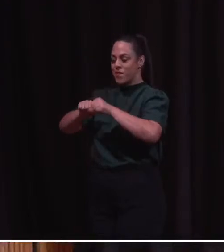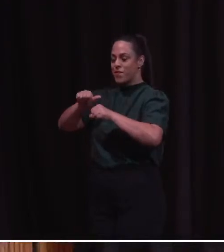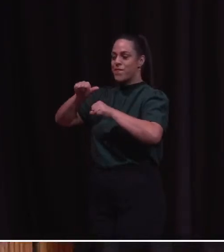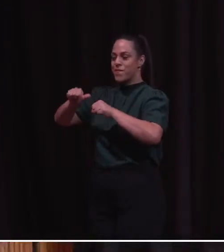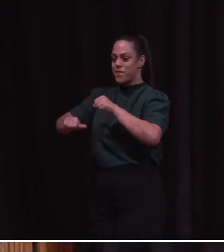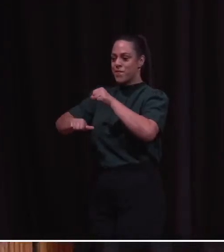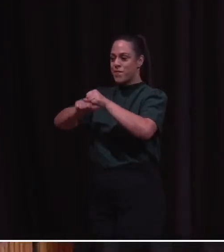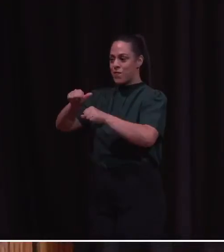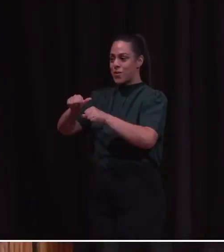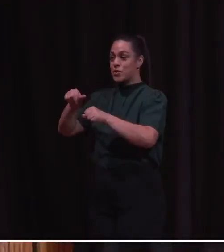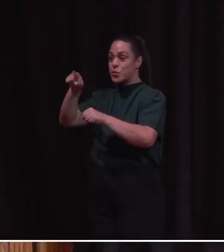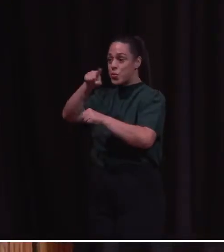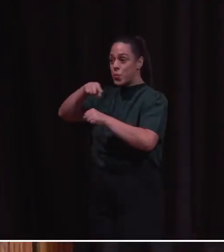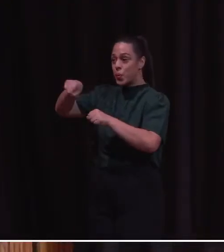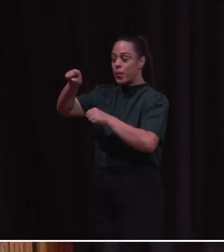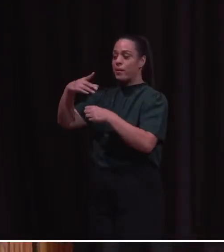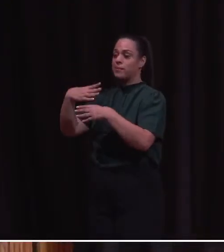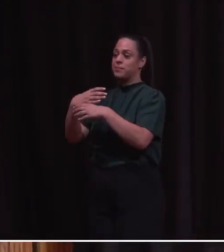put into it